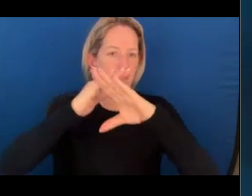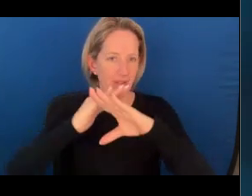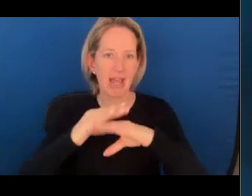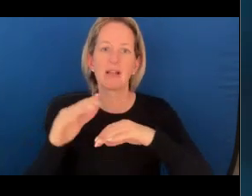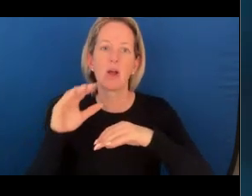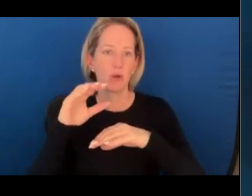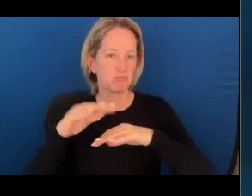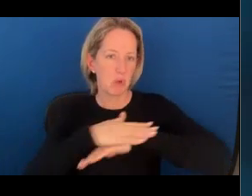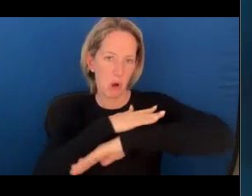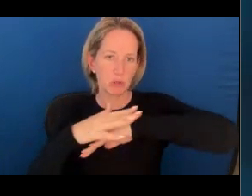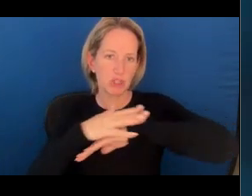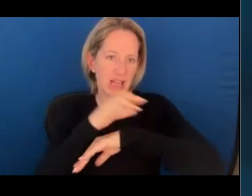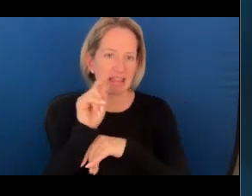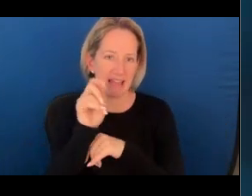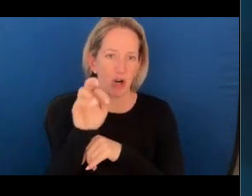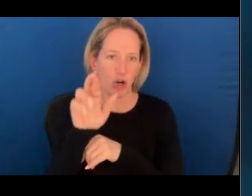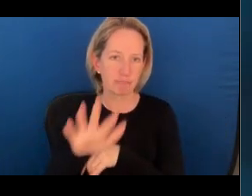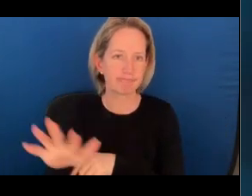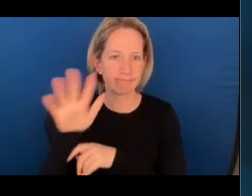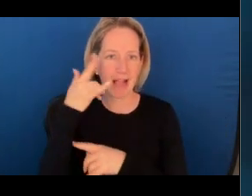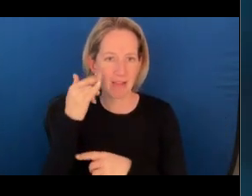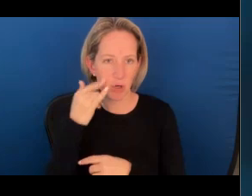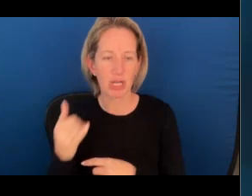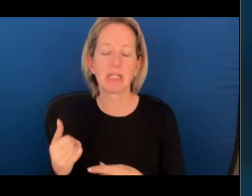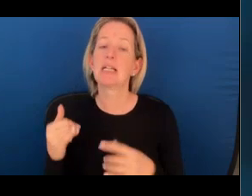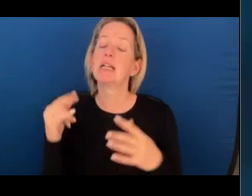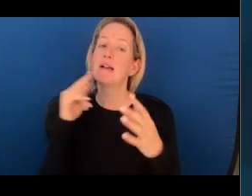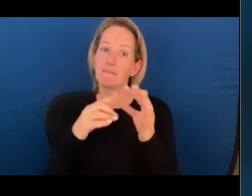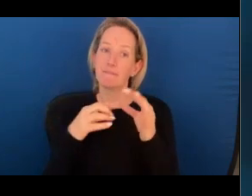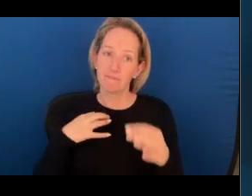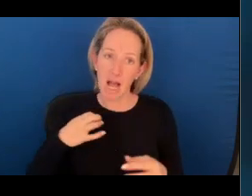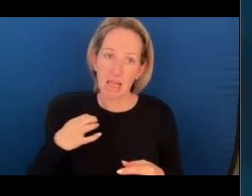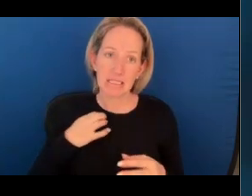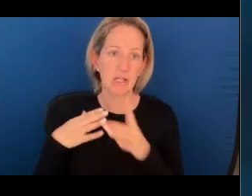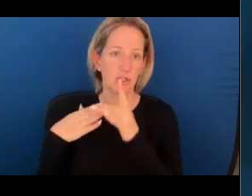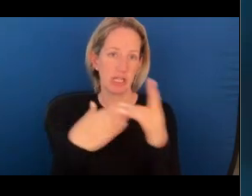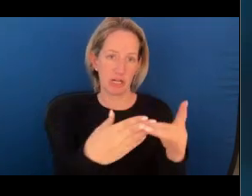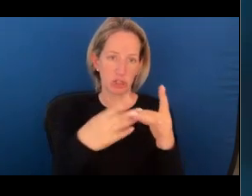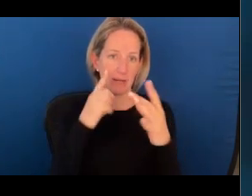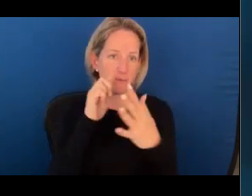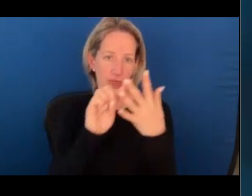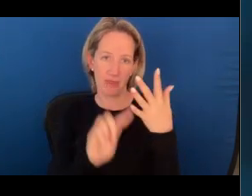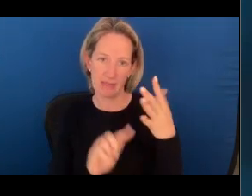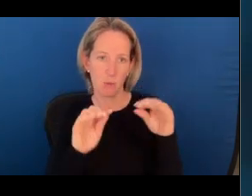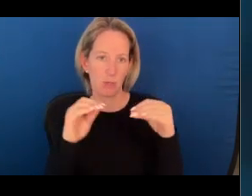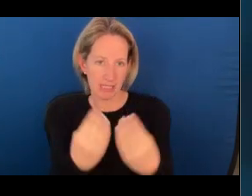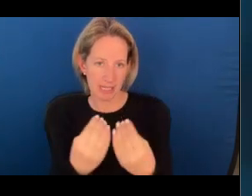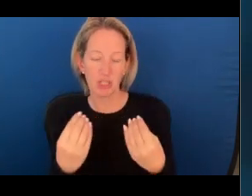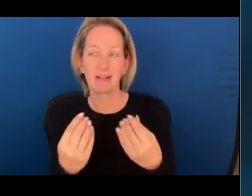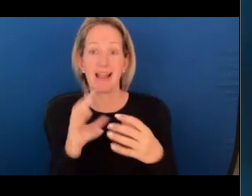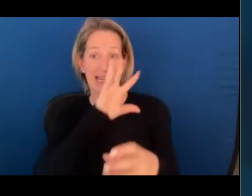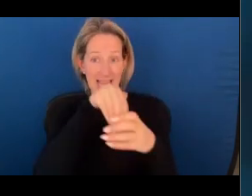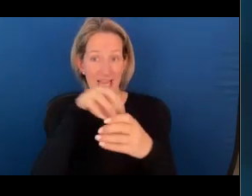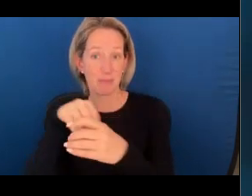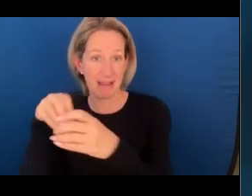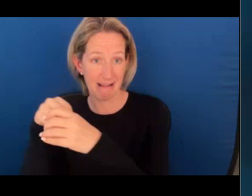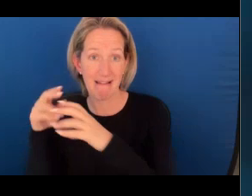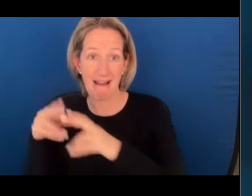Implementation of this plan relied heavily on volunteer leadership from these organizations, and though engagement was extremely high within the